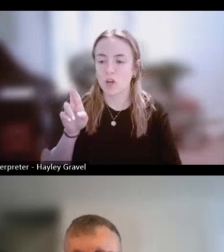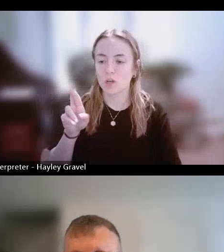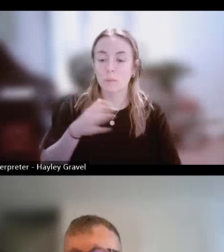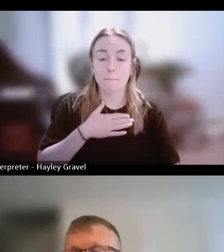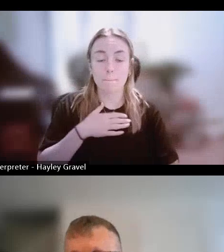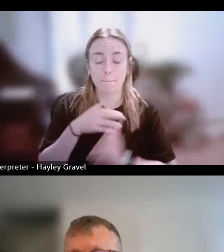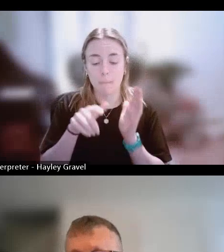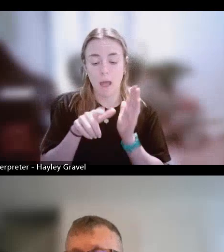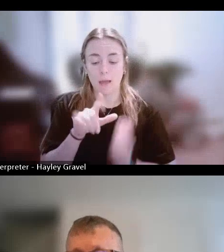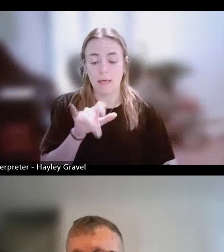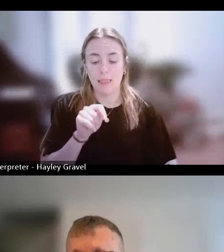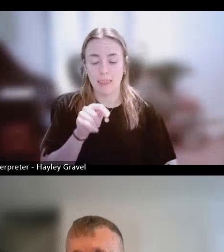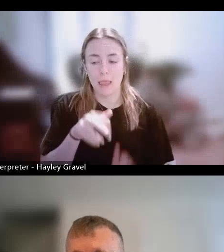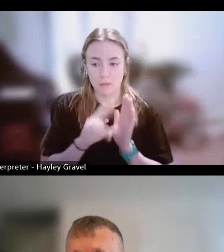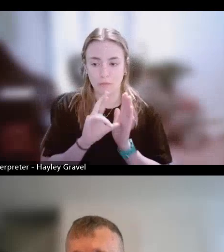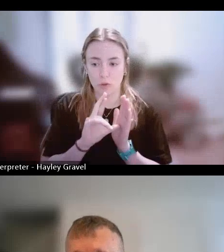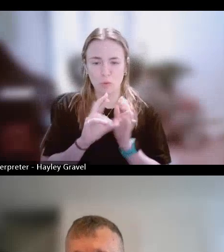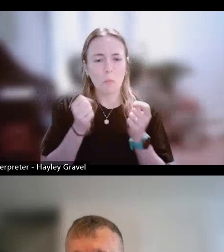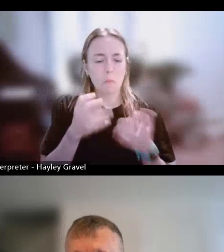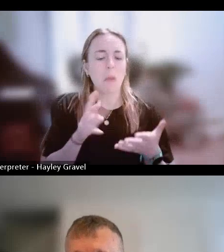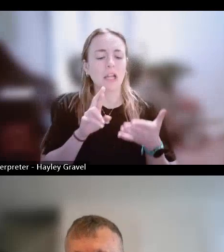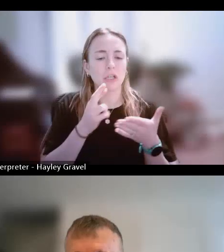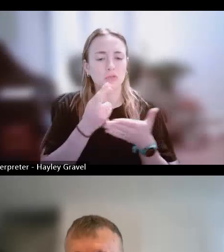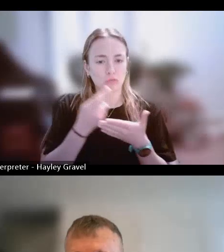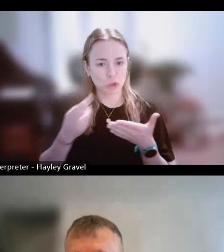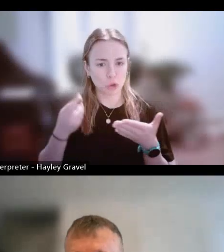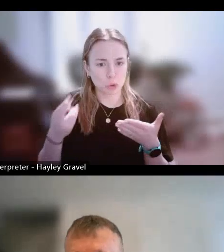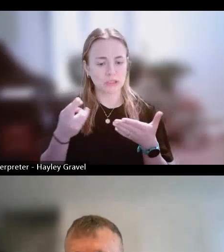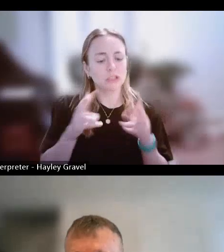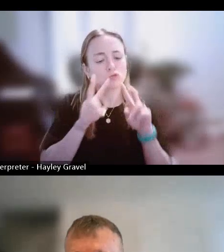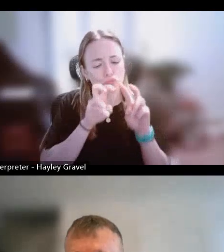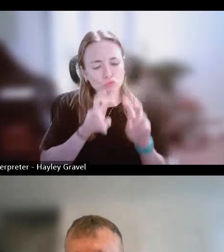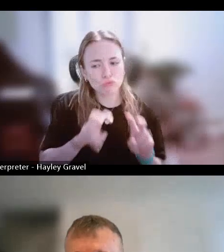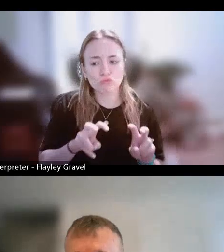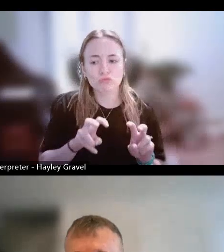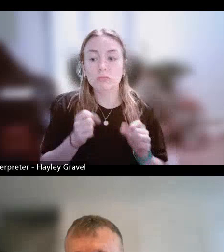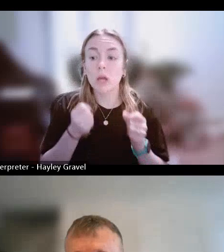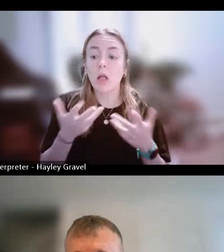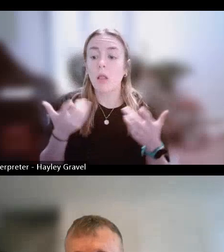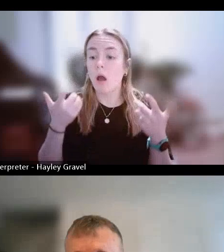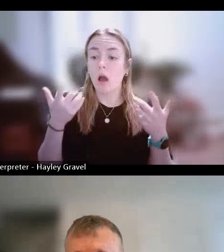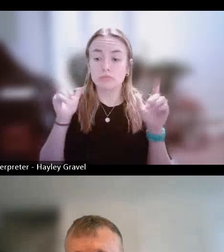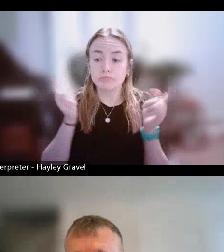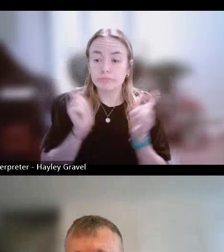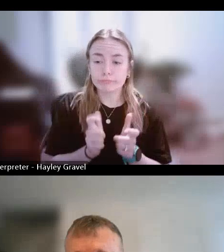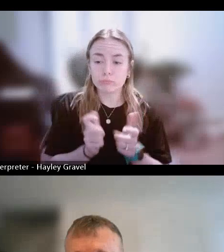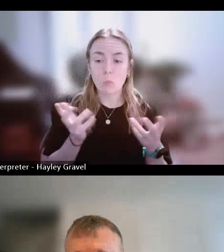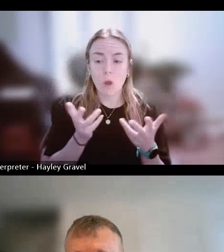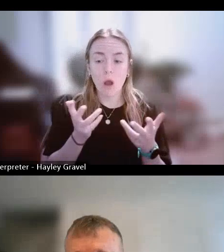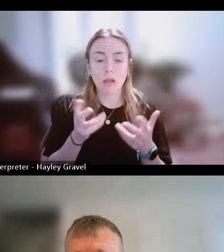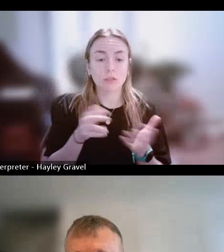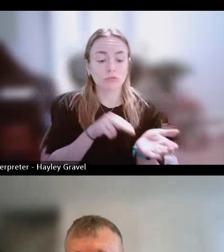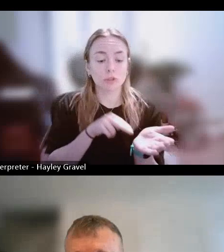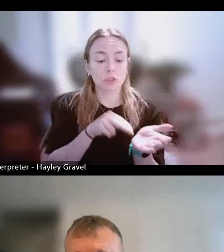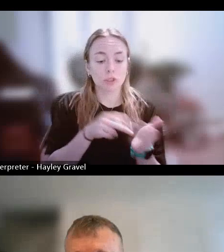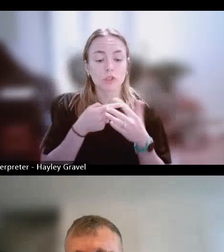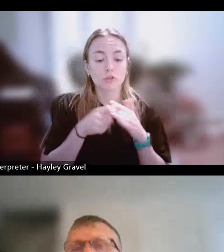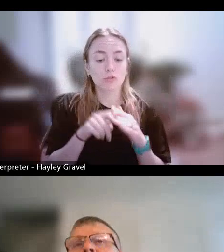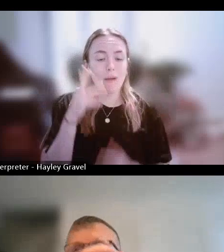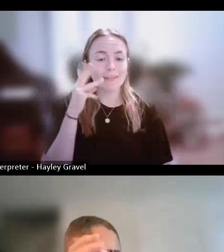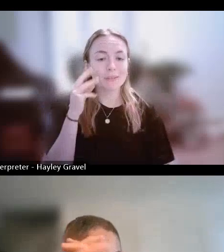had, a lot of it came down to when nurses start experiencing